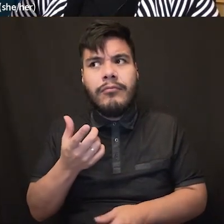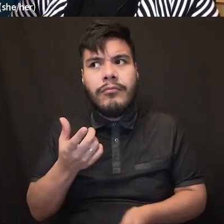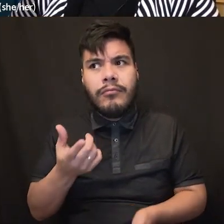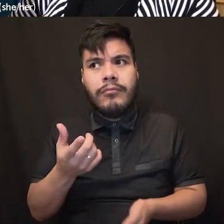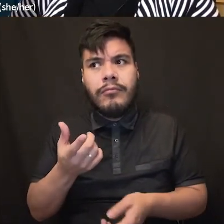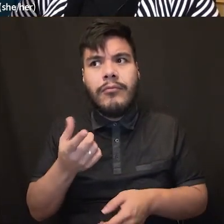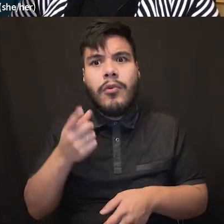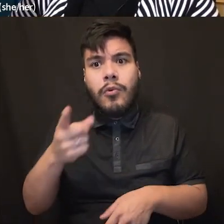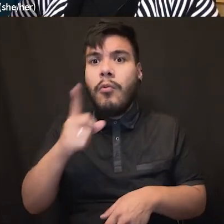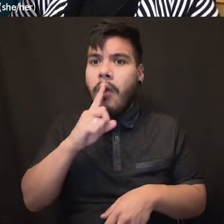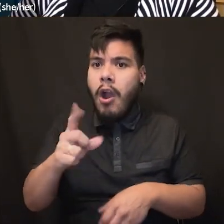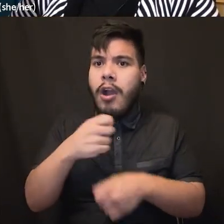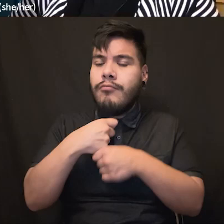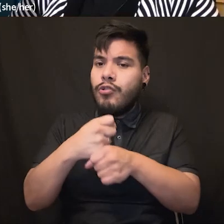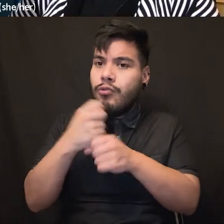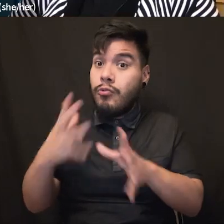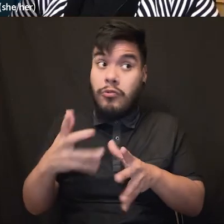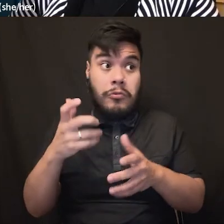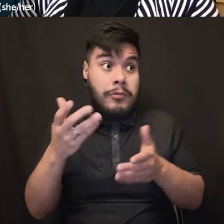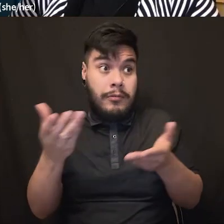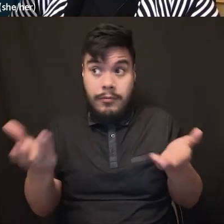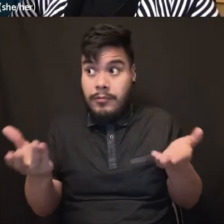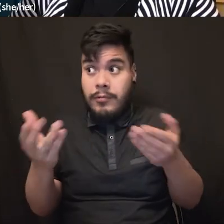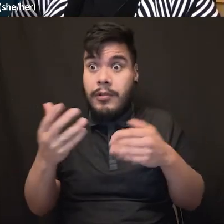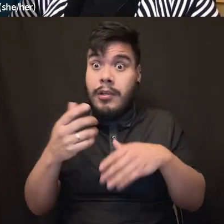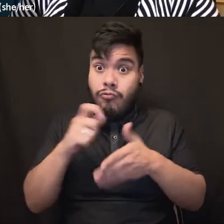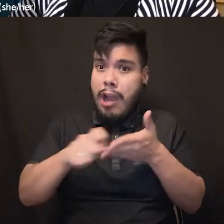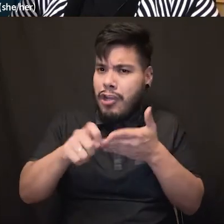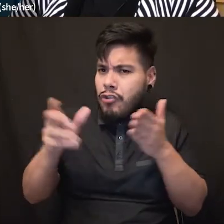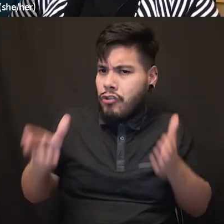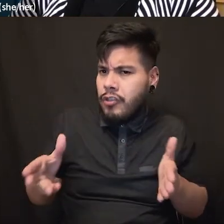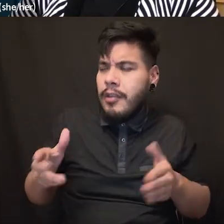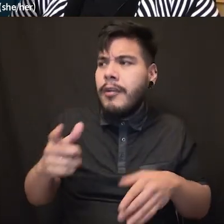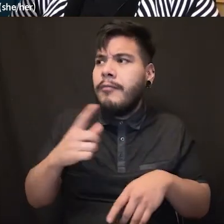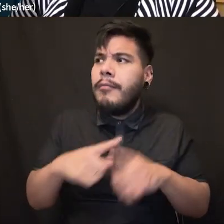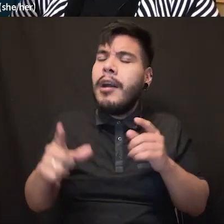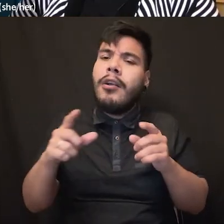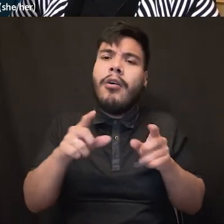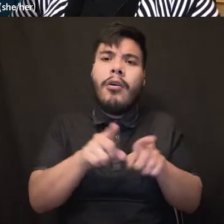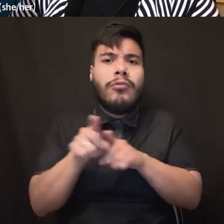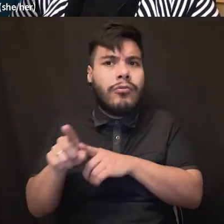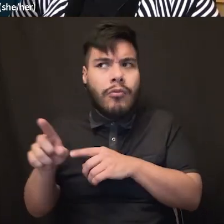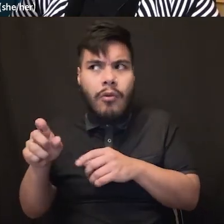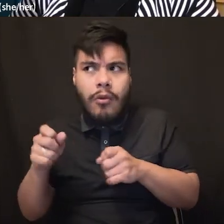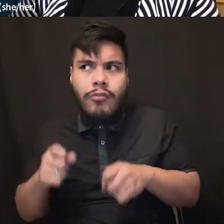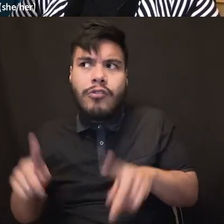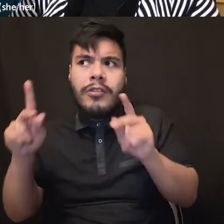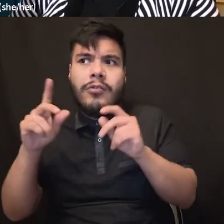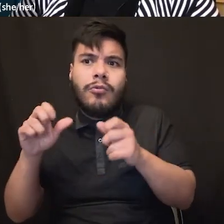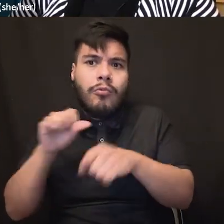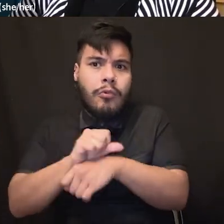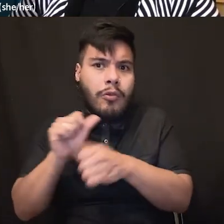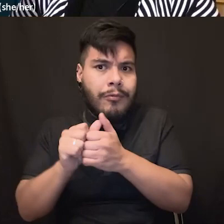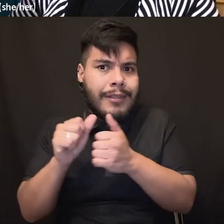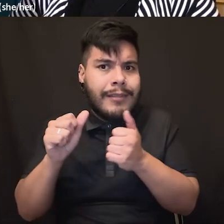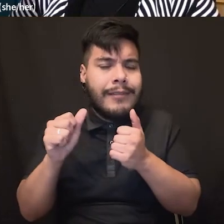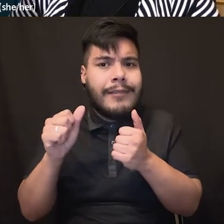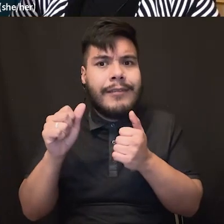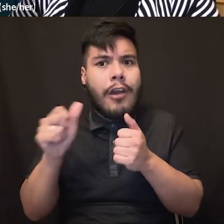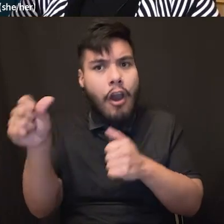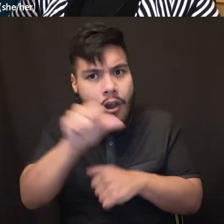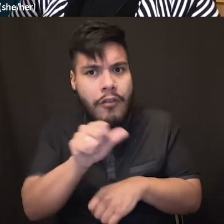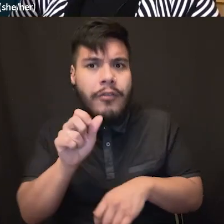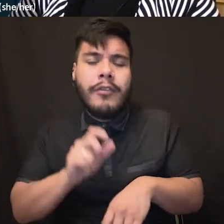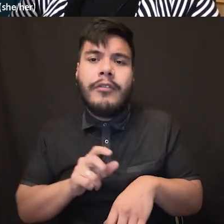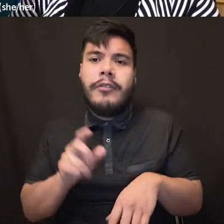you are producers yourselves and you are writers, but do you also have opportunities to work with other writers and producers around things